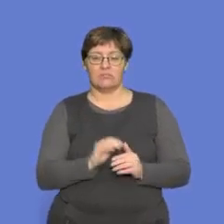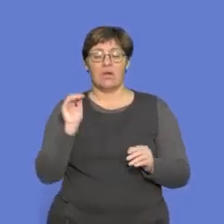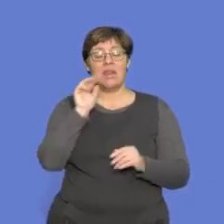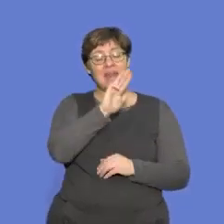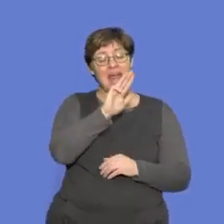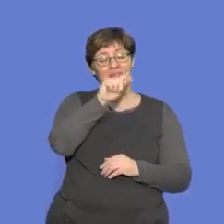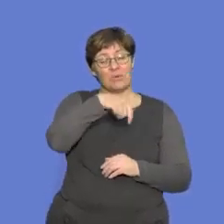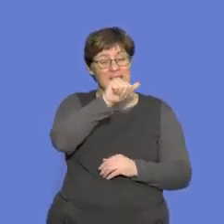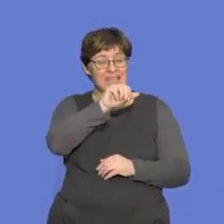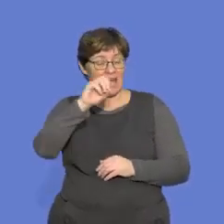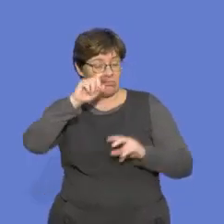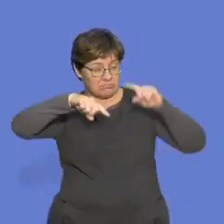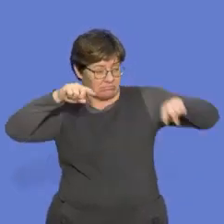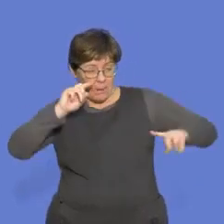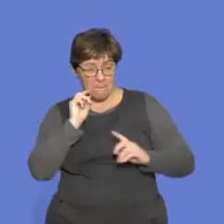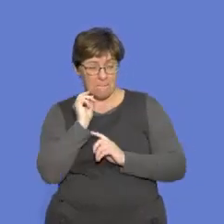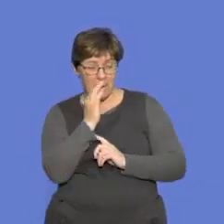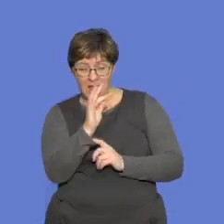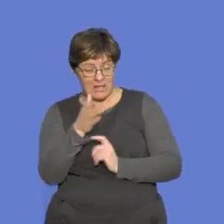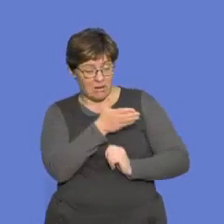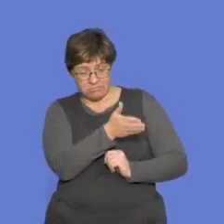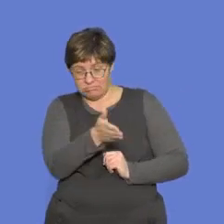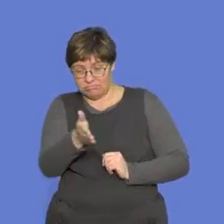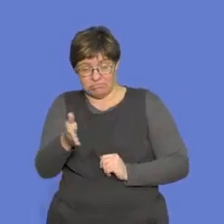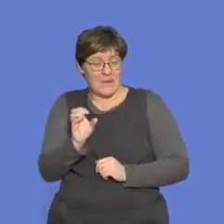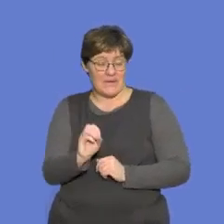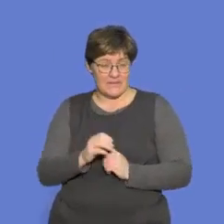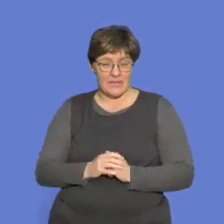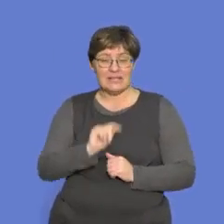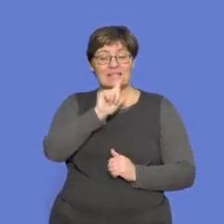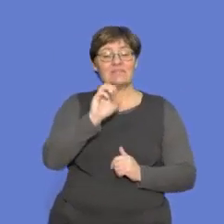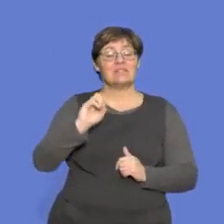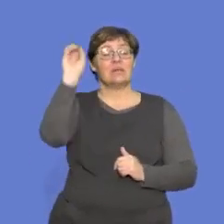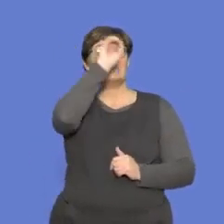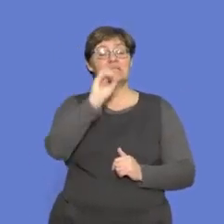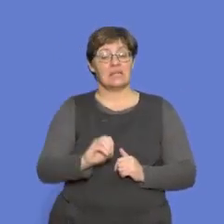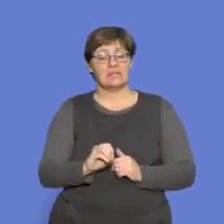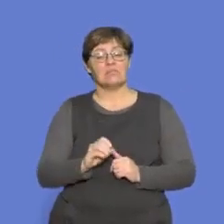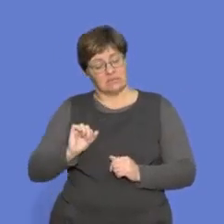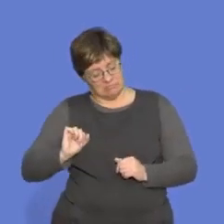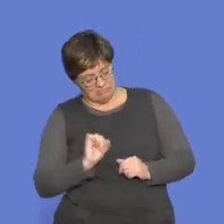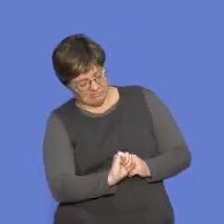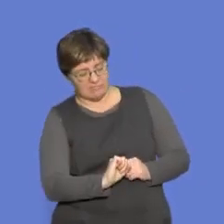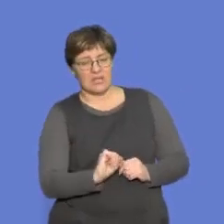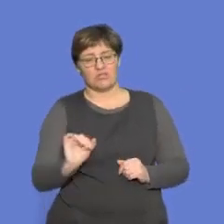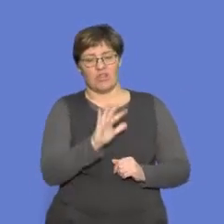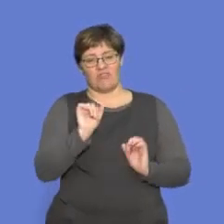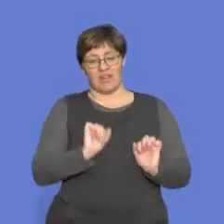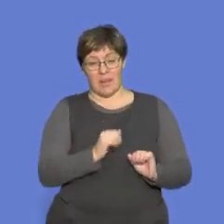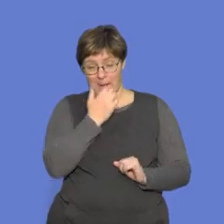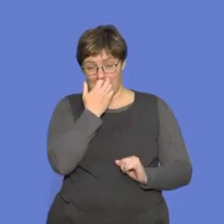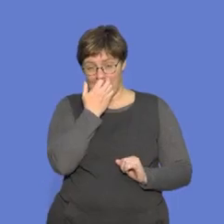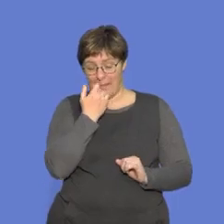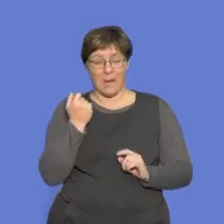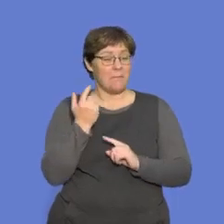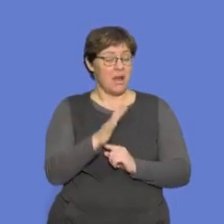vascular plants that occur here, 70% of these are endemic. And that's a large percentage of plants that are